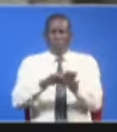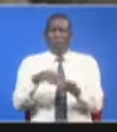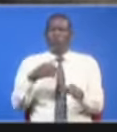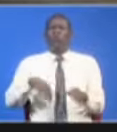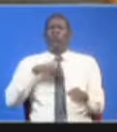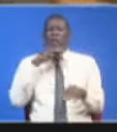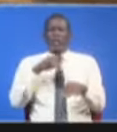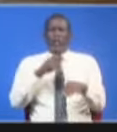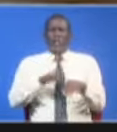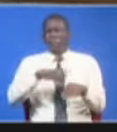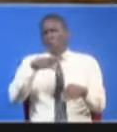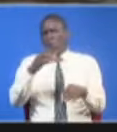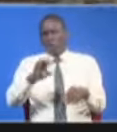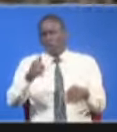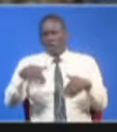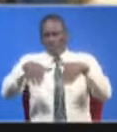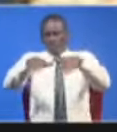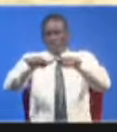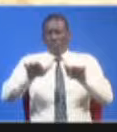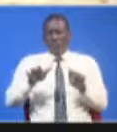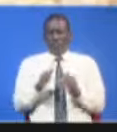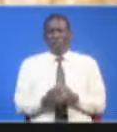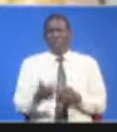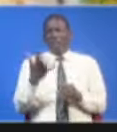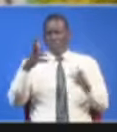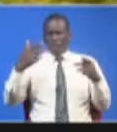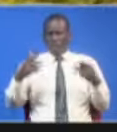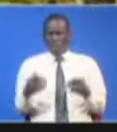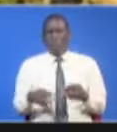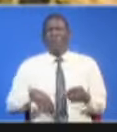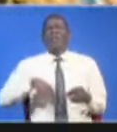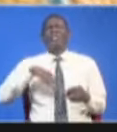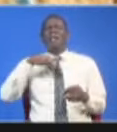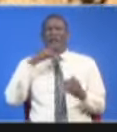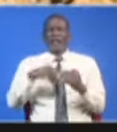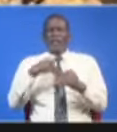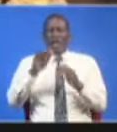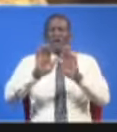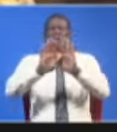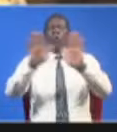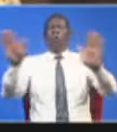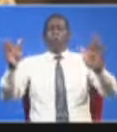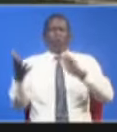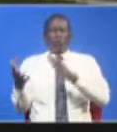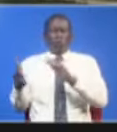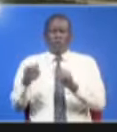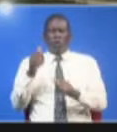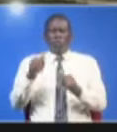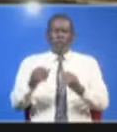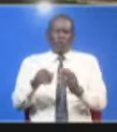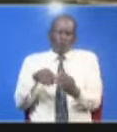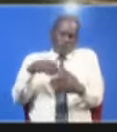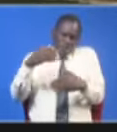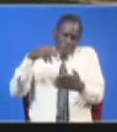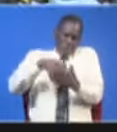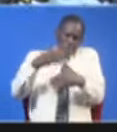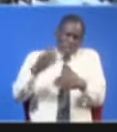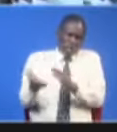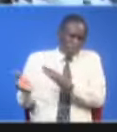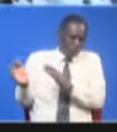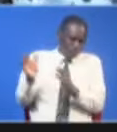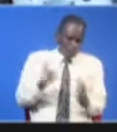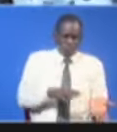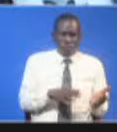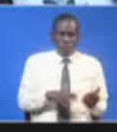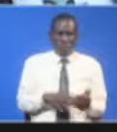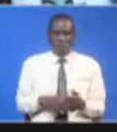while attending a funeral. Five people succumbed after a perimeter wall they were leaning on caved in. Ndambiwa